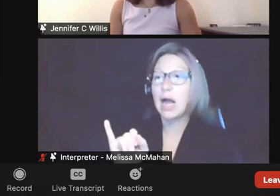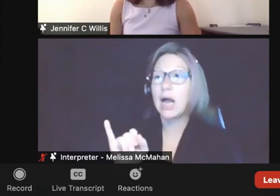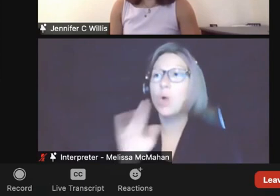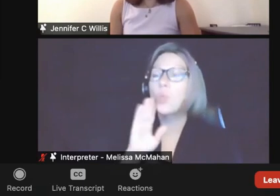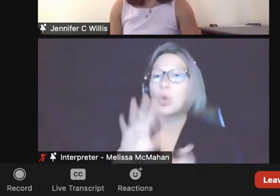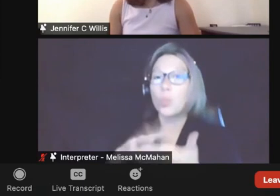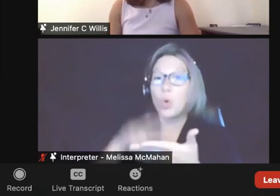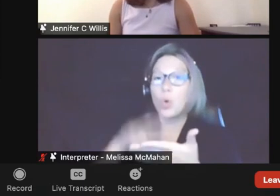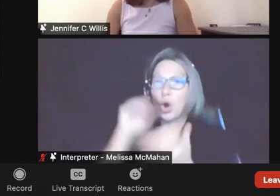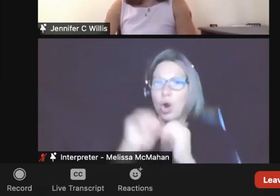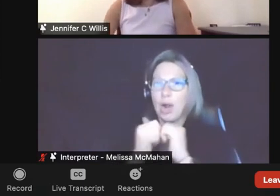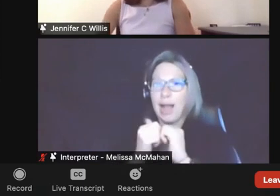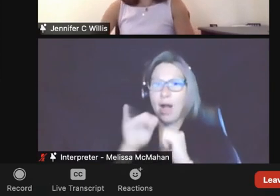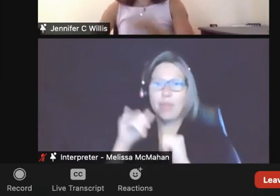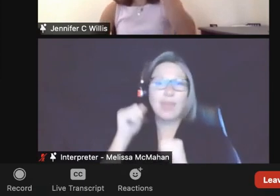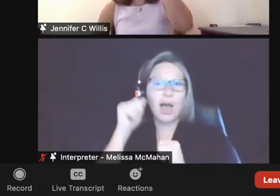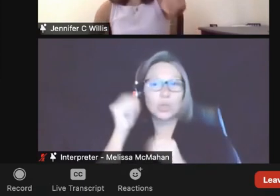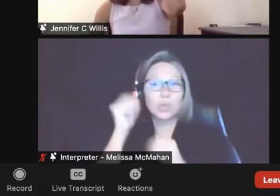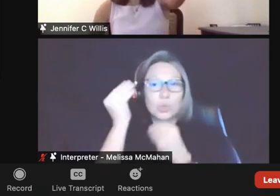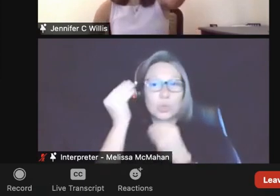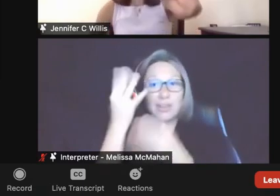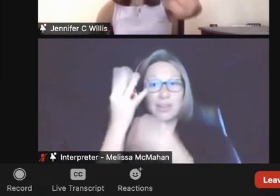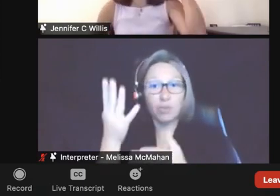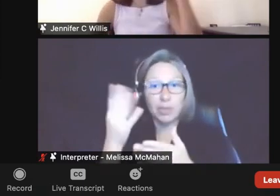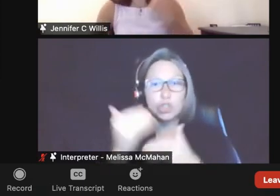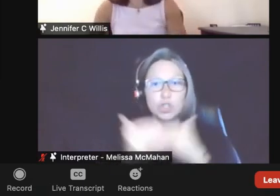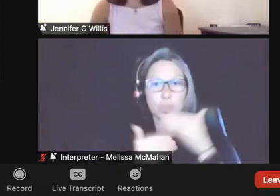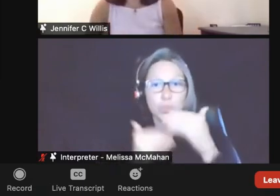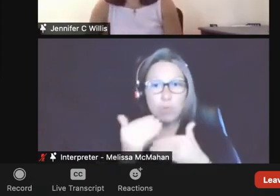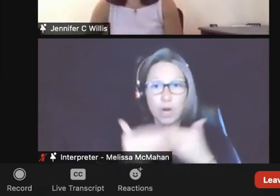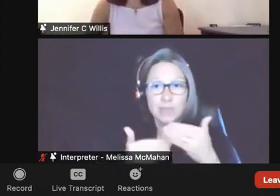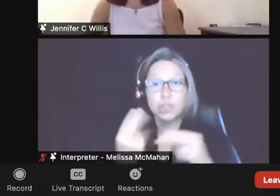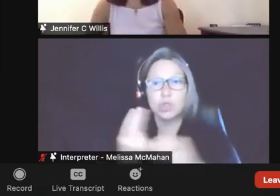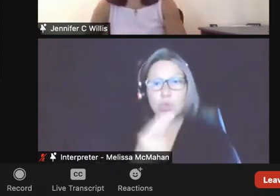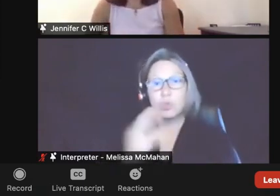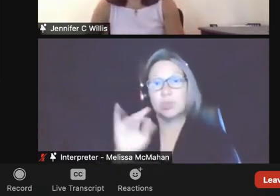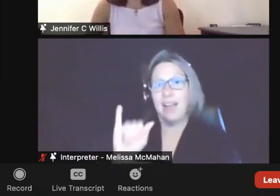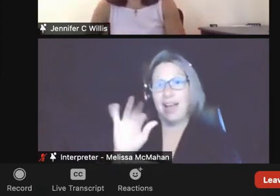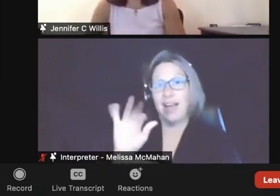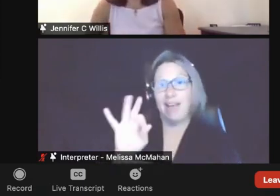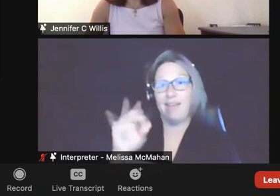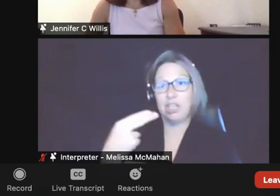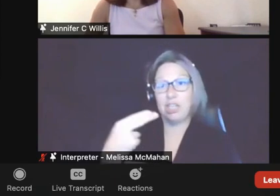is processed using this assessment, the IFHE, the IFHE.